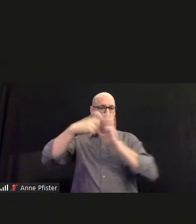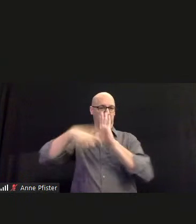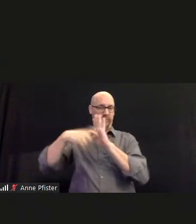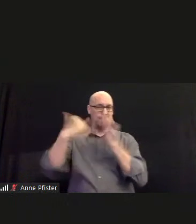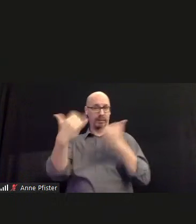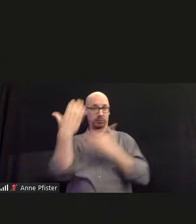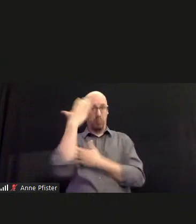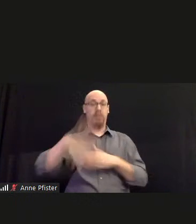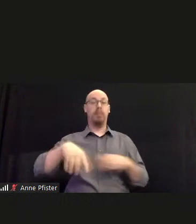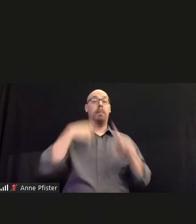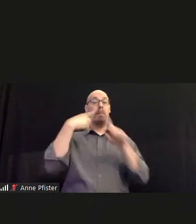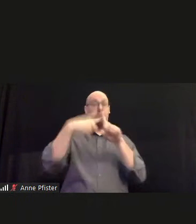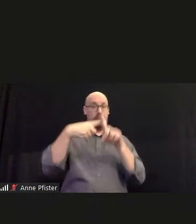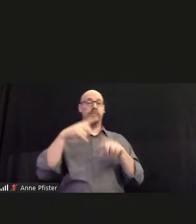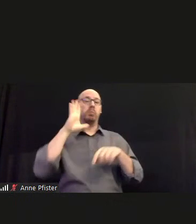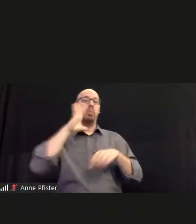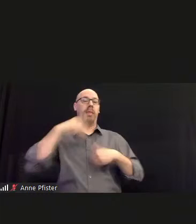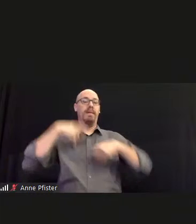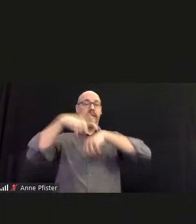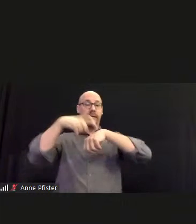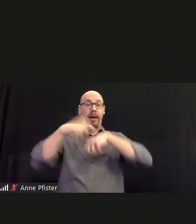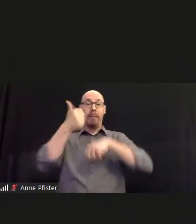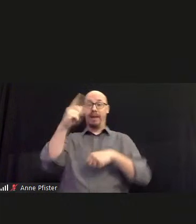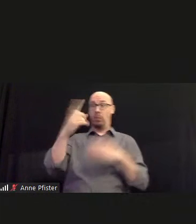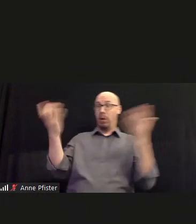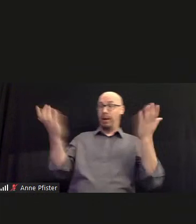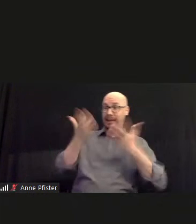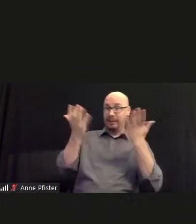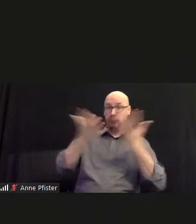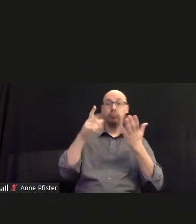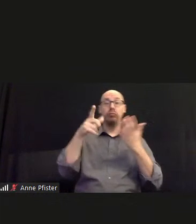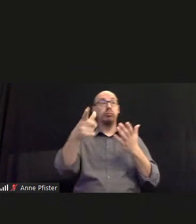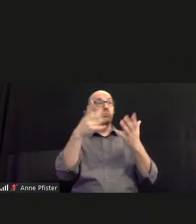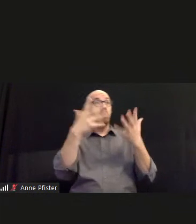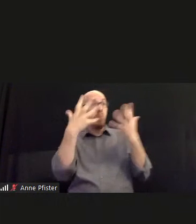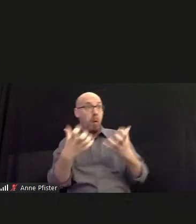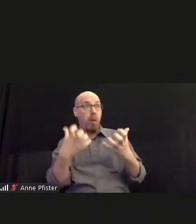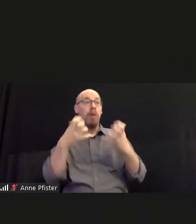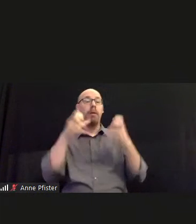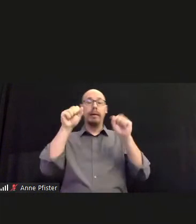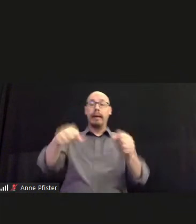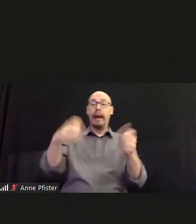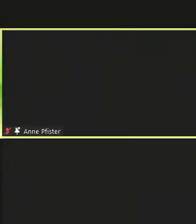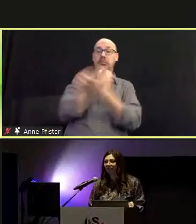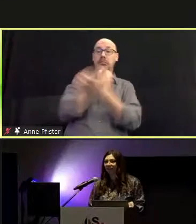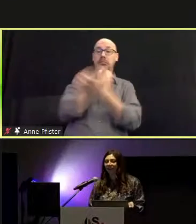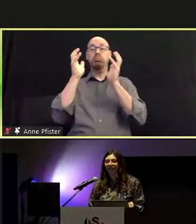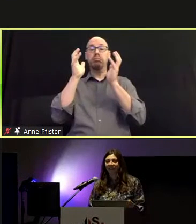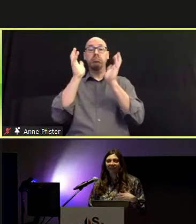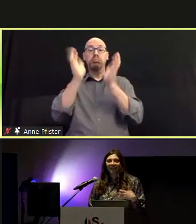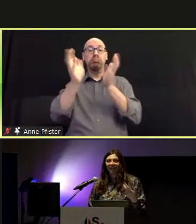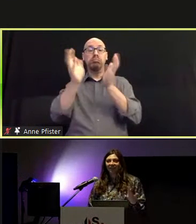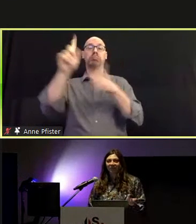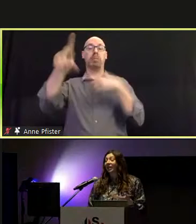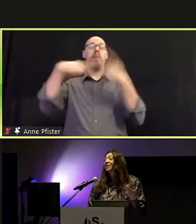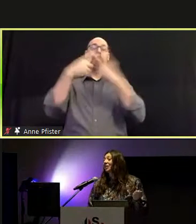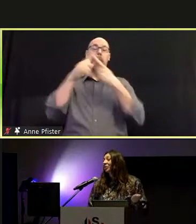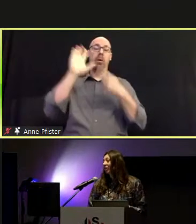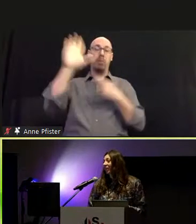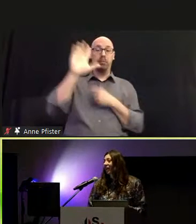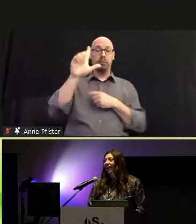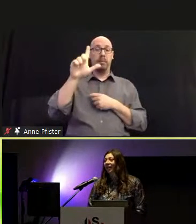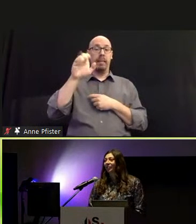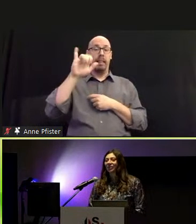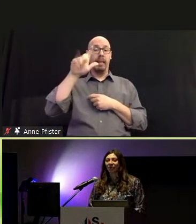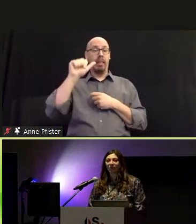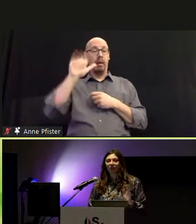anyone present and in person or in Zoom will have an opportunity, if they wish, to speak about Leila's legacy and